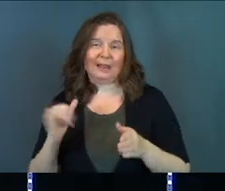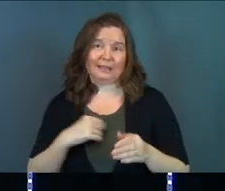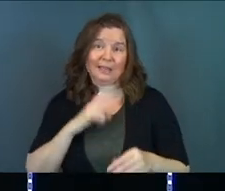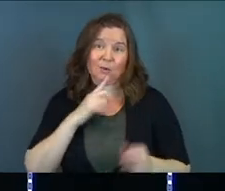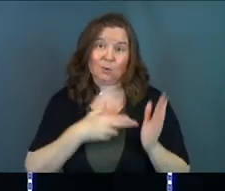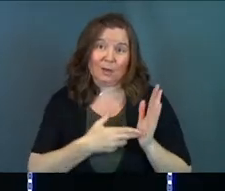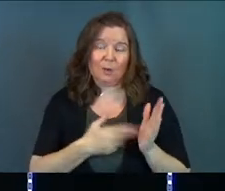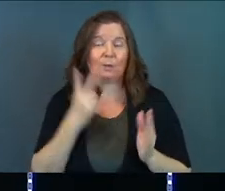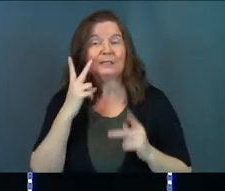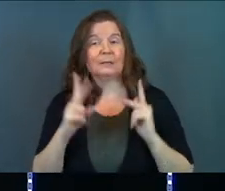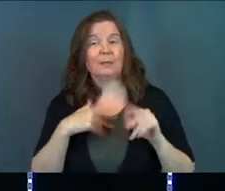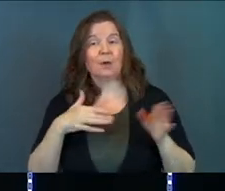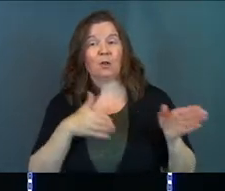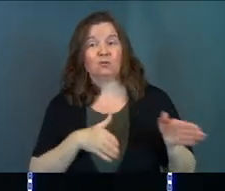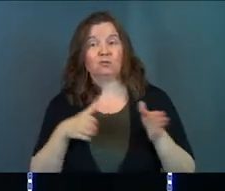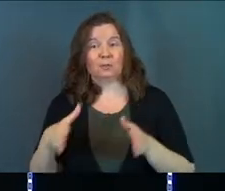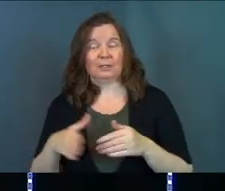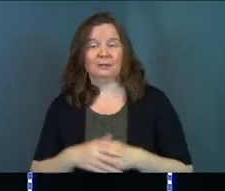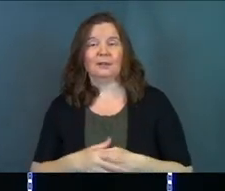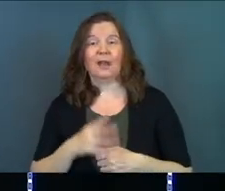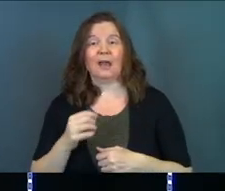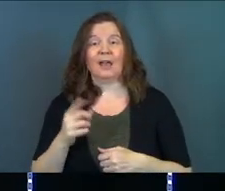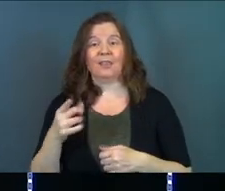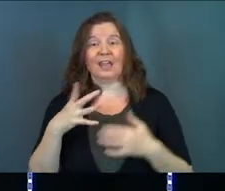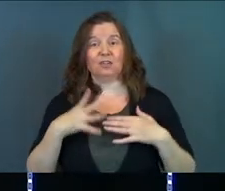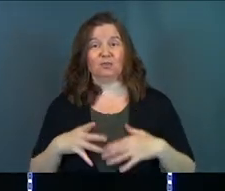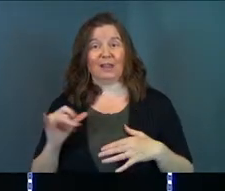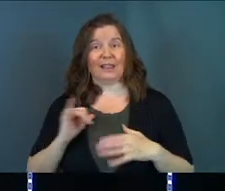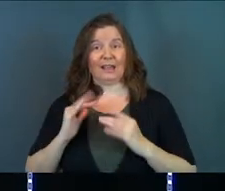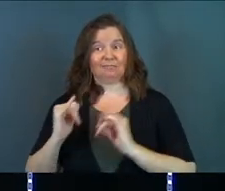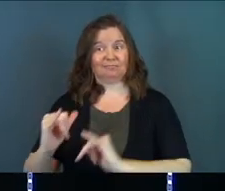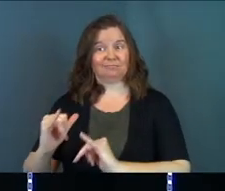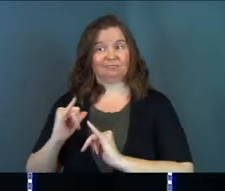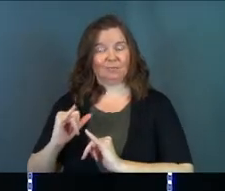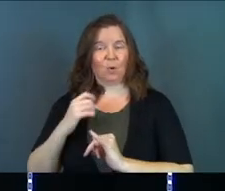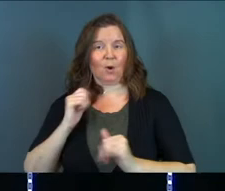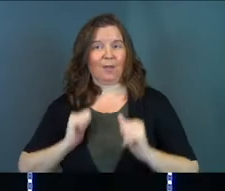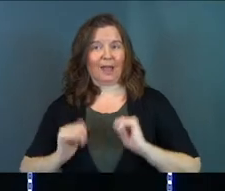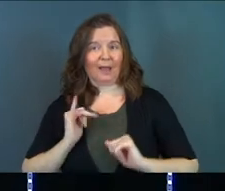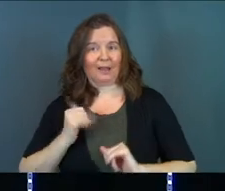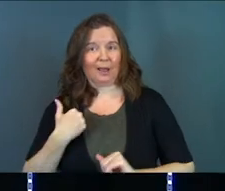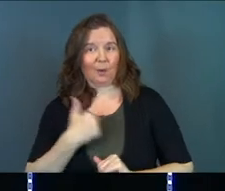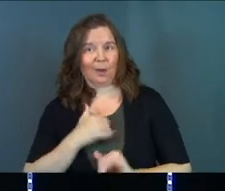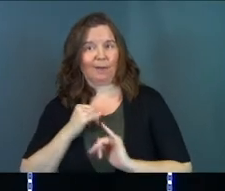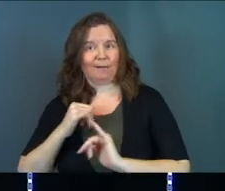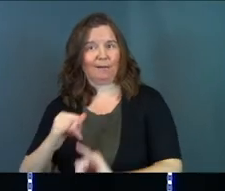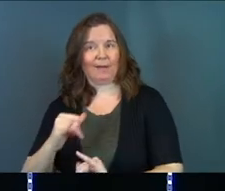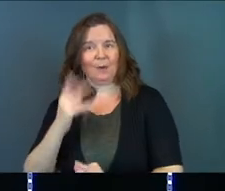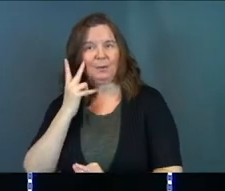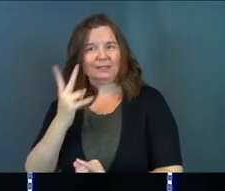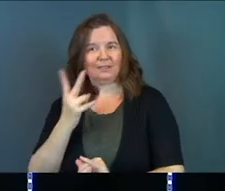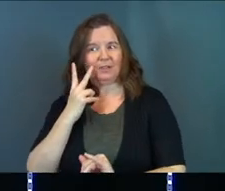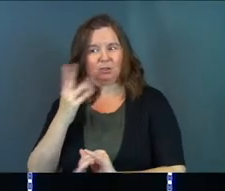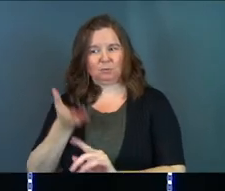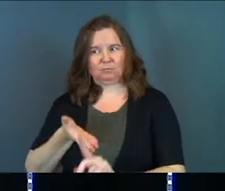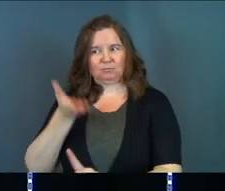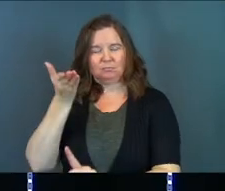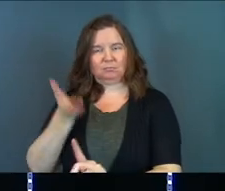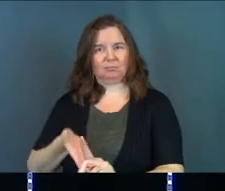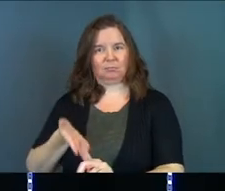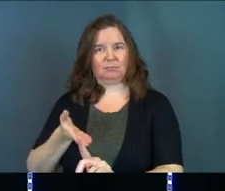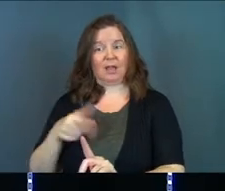let's get real. We see people on the street, and they dress like we dress, or they act like we act, and we see visual cues on